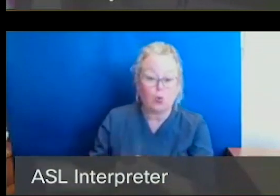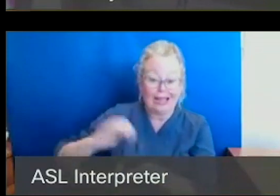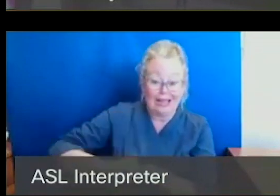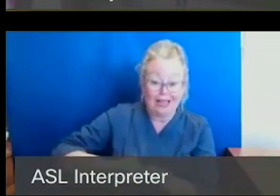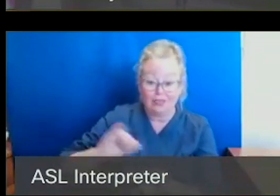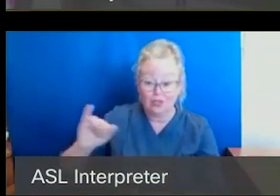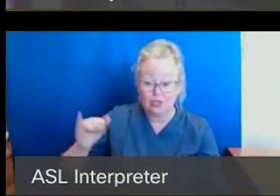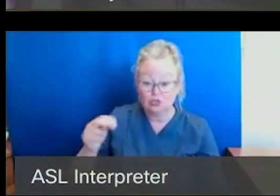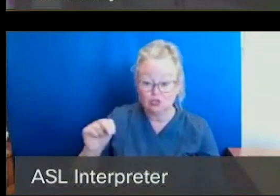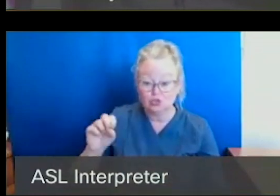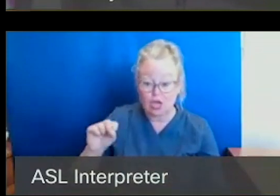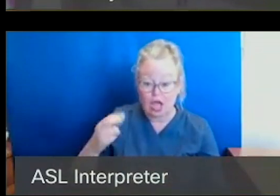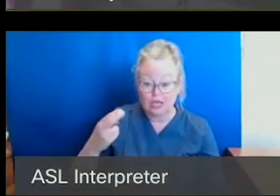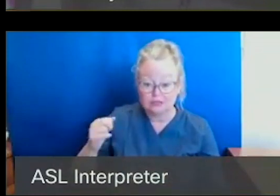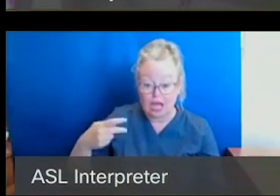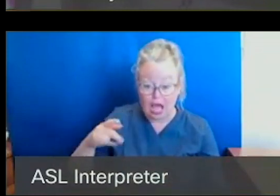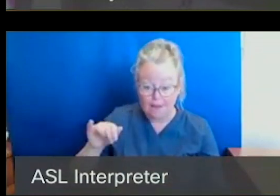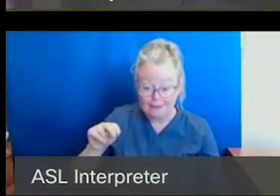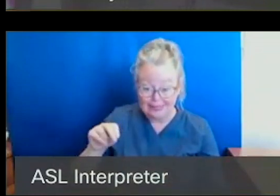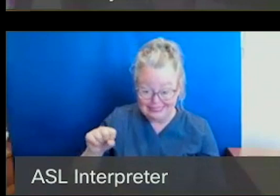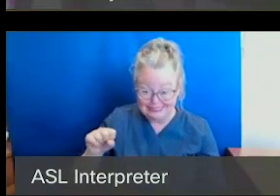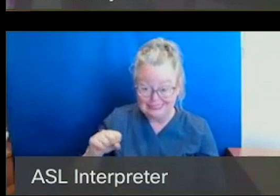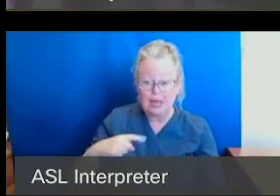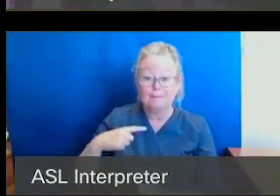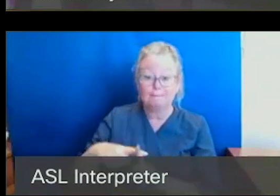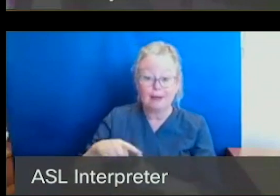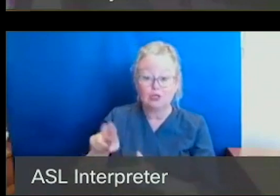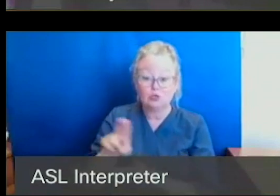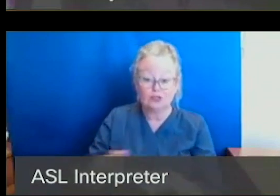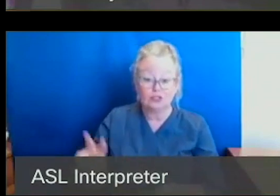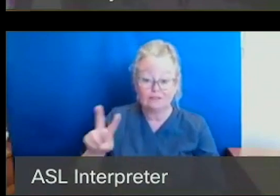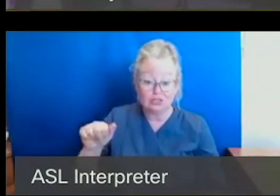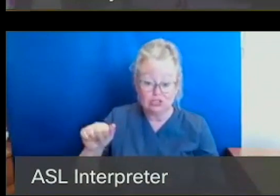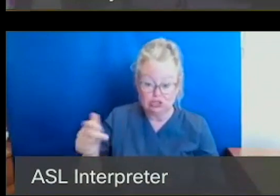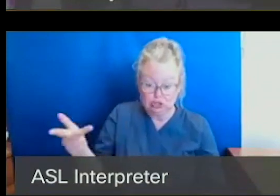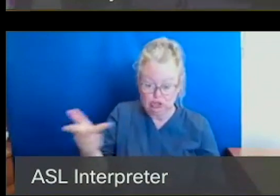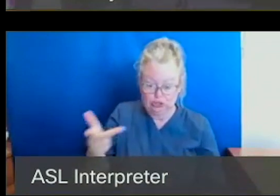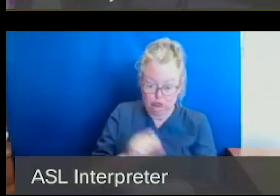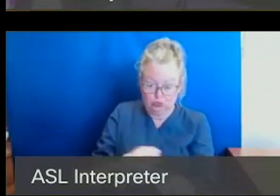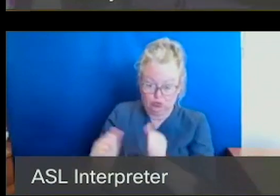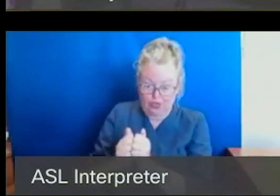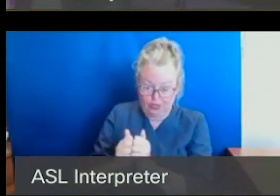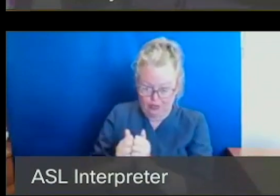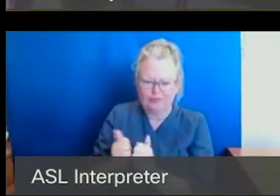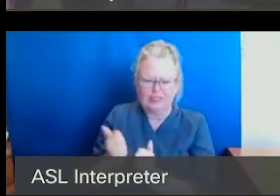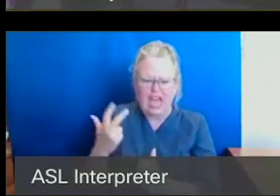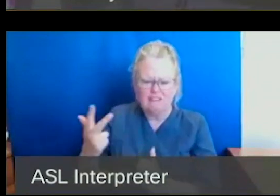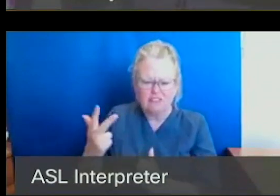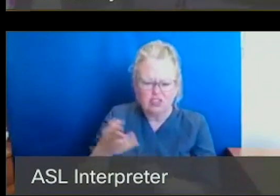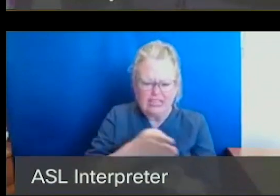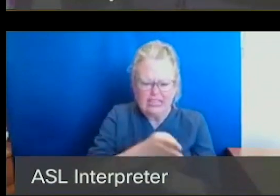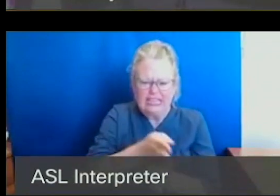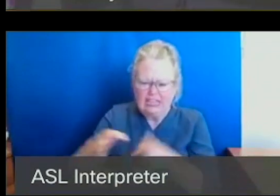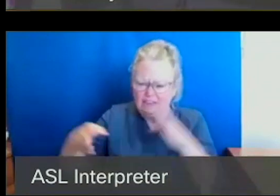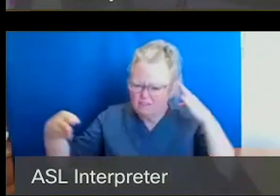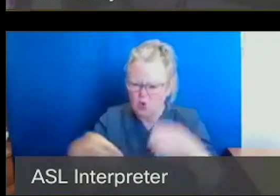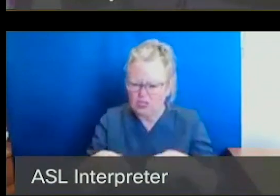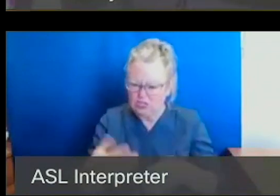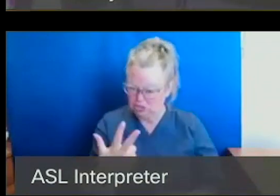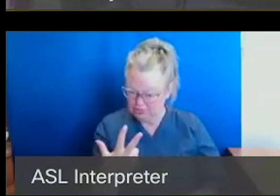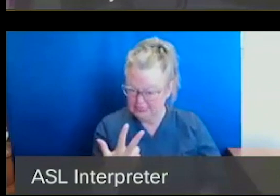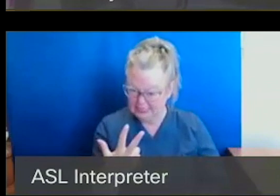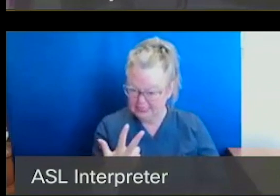University of Virginia. And that study, actually doing 3 different studies looking at that, and currently is